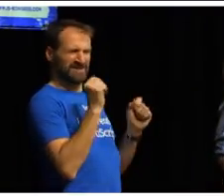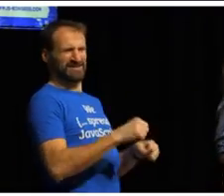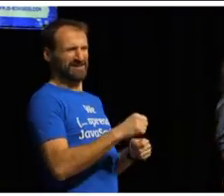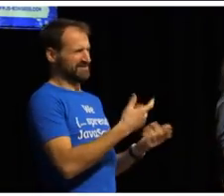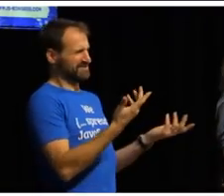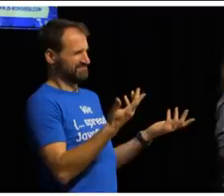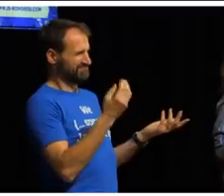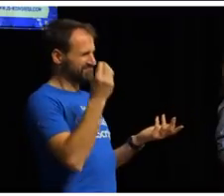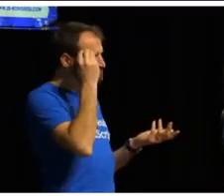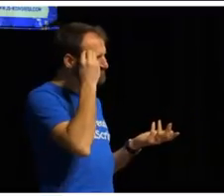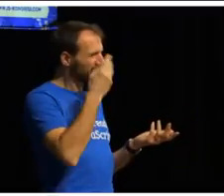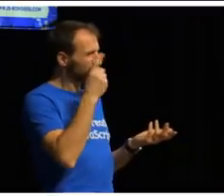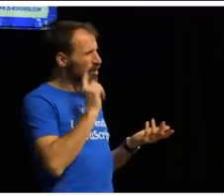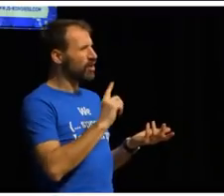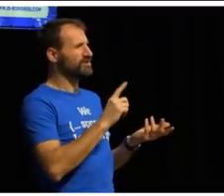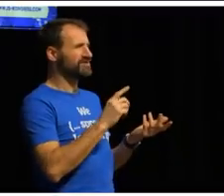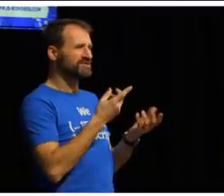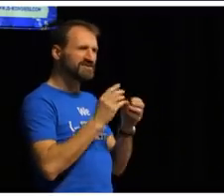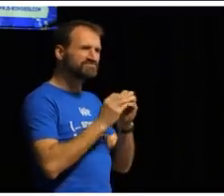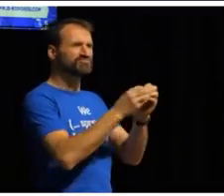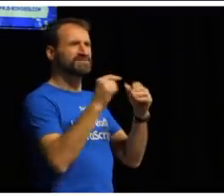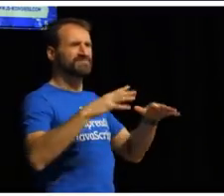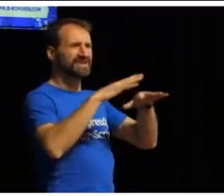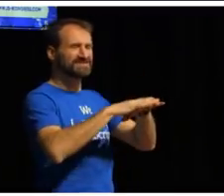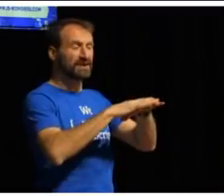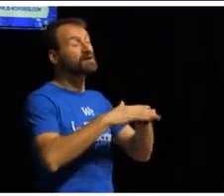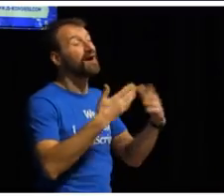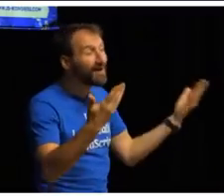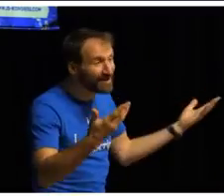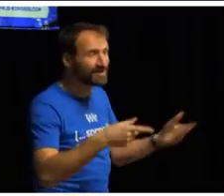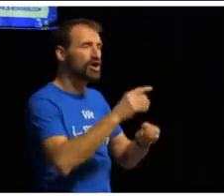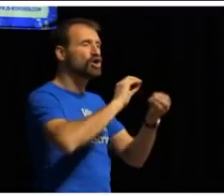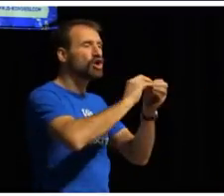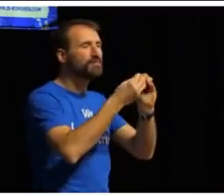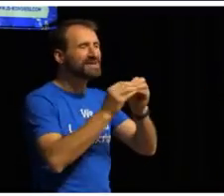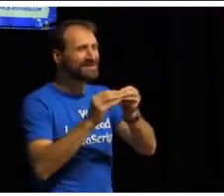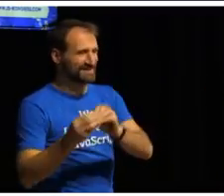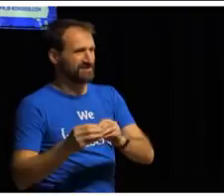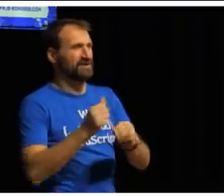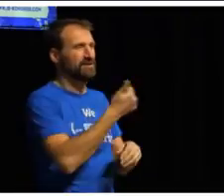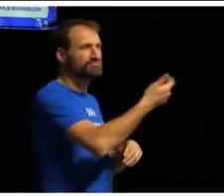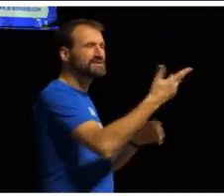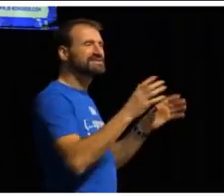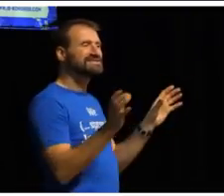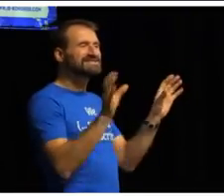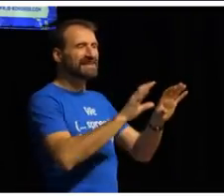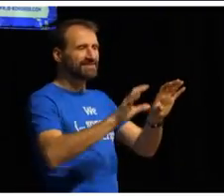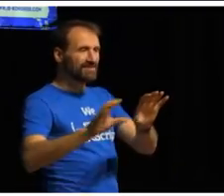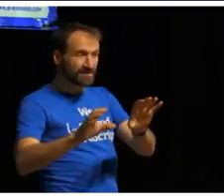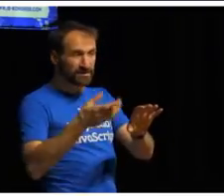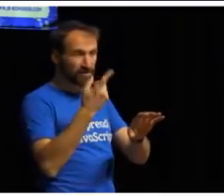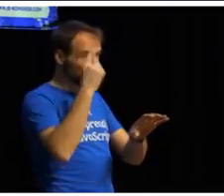what you do is you combine them. You combine those neurons into sets of neurons and create networks from that.